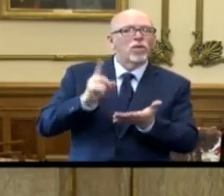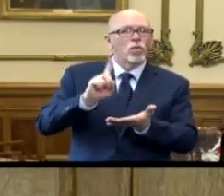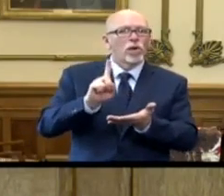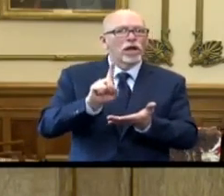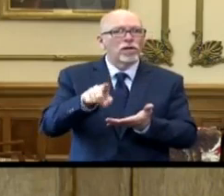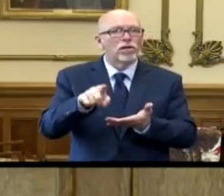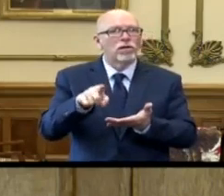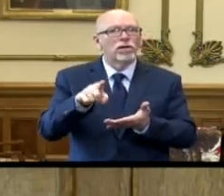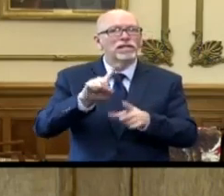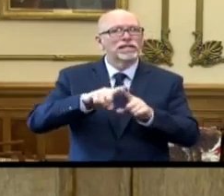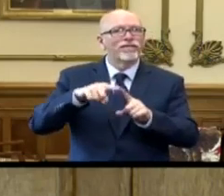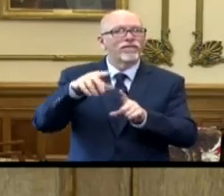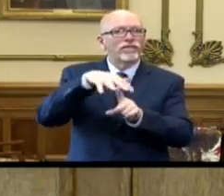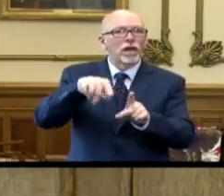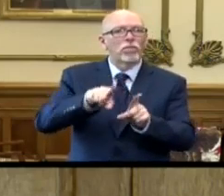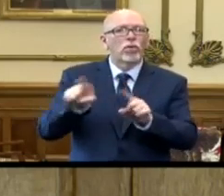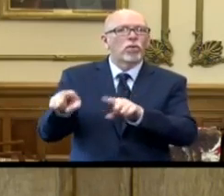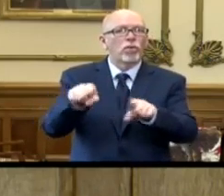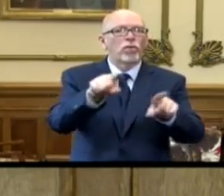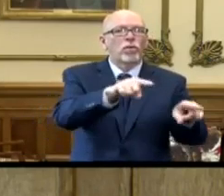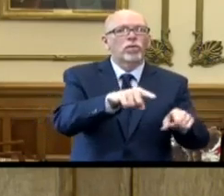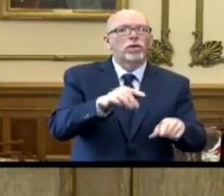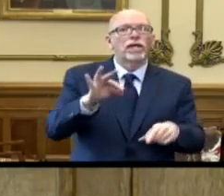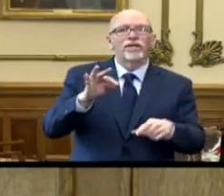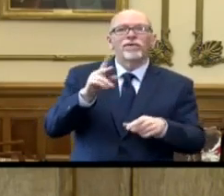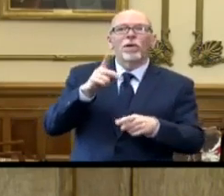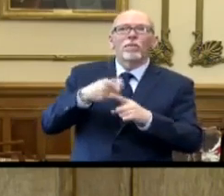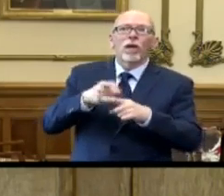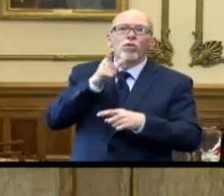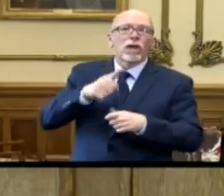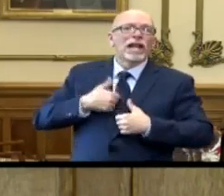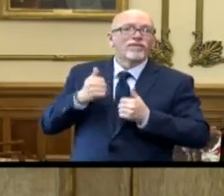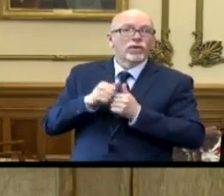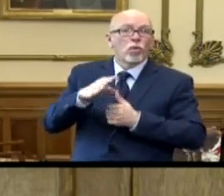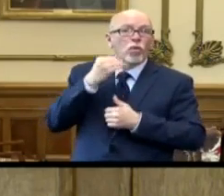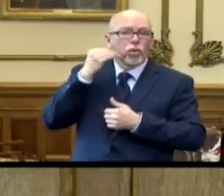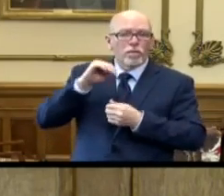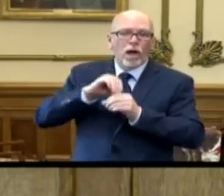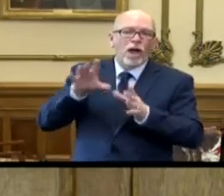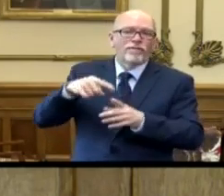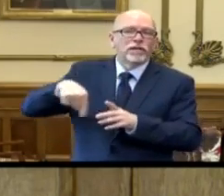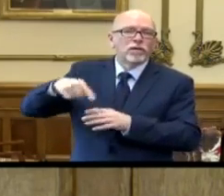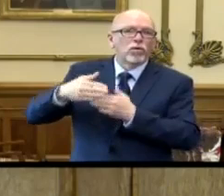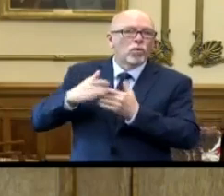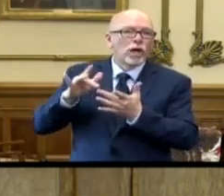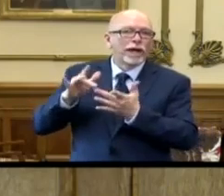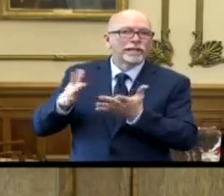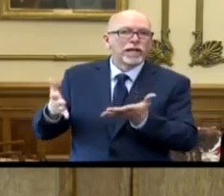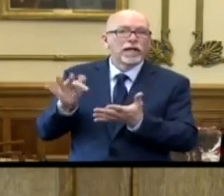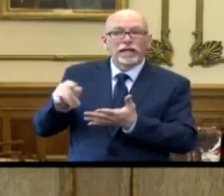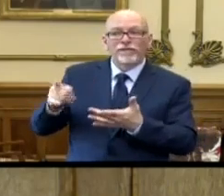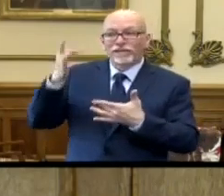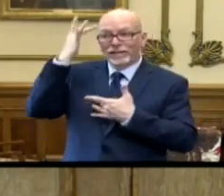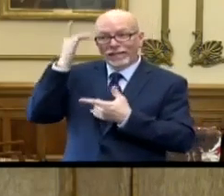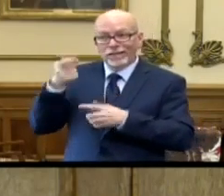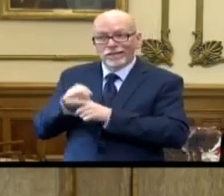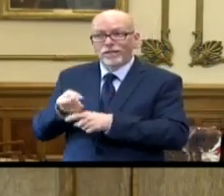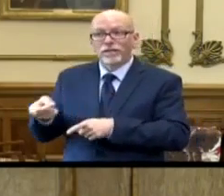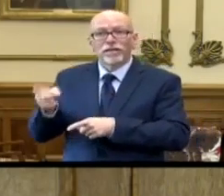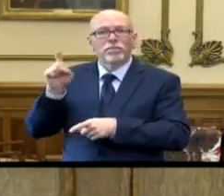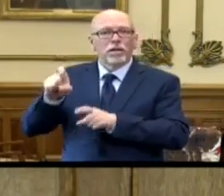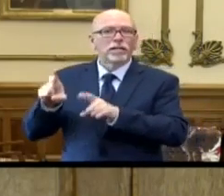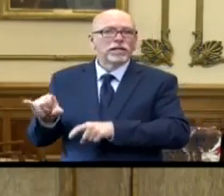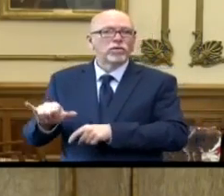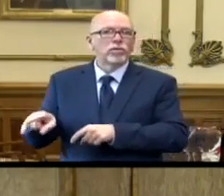were those settings. Obviously, anybody that you're living with in your home is a close contact, and those individuals, if they're symptomatic, need to be